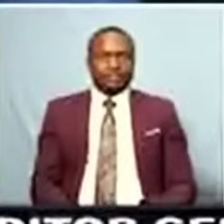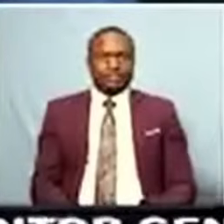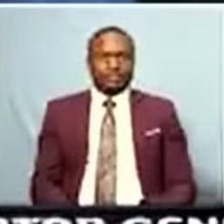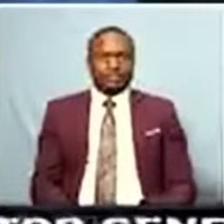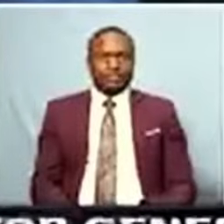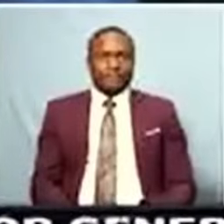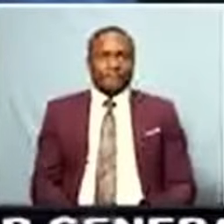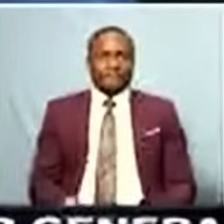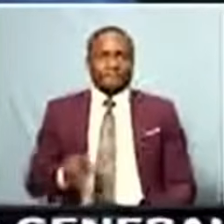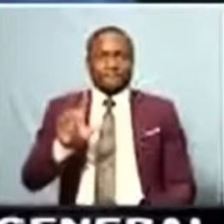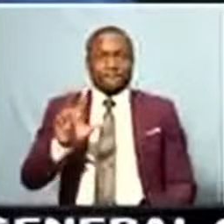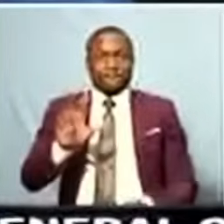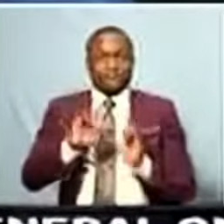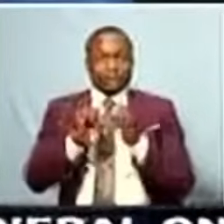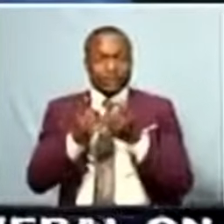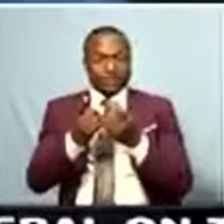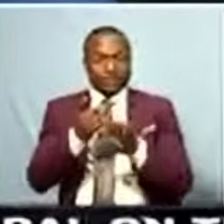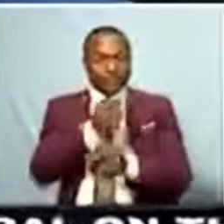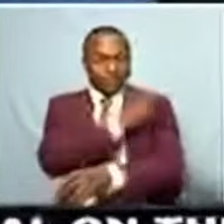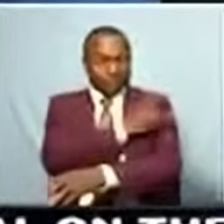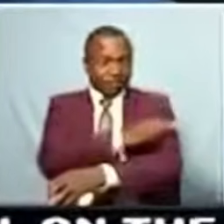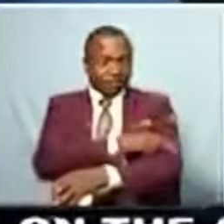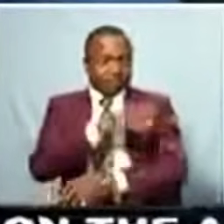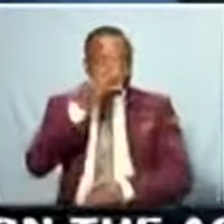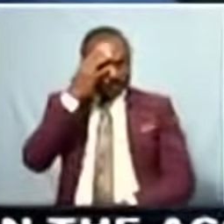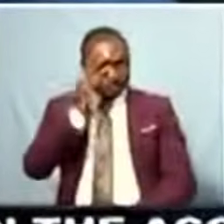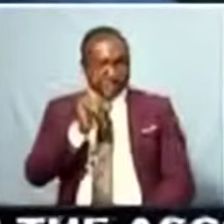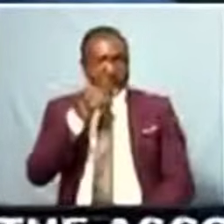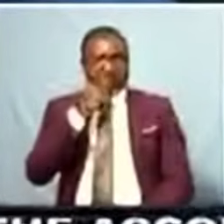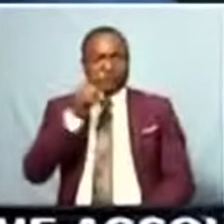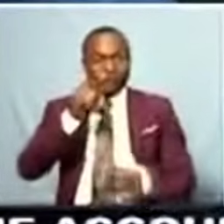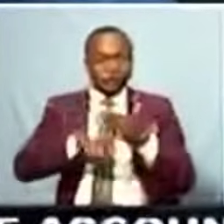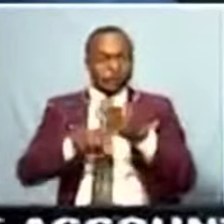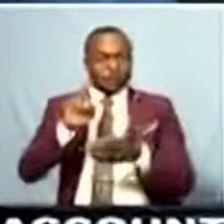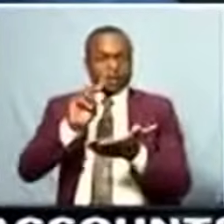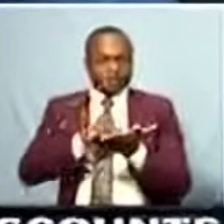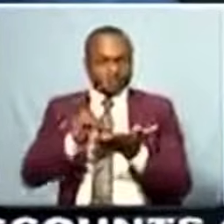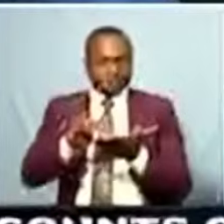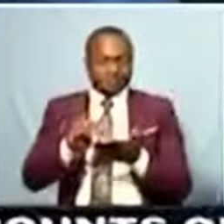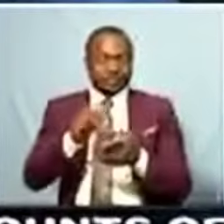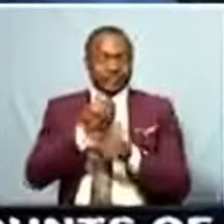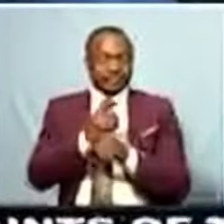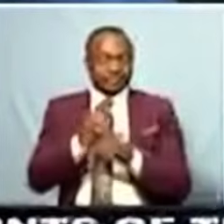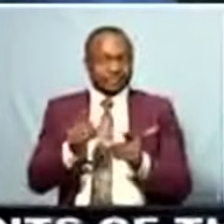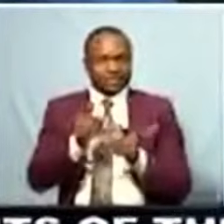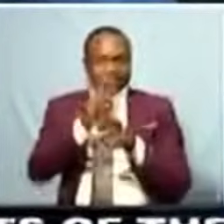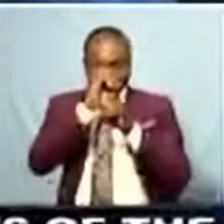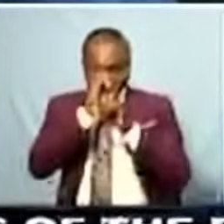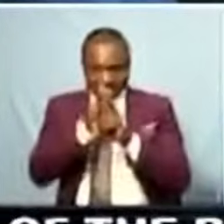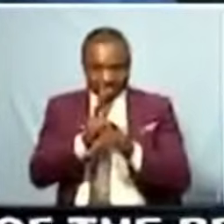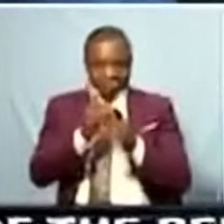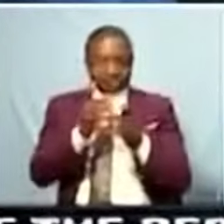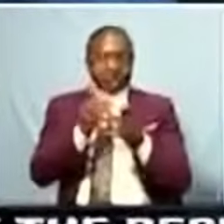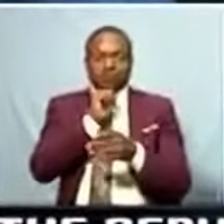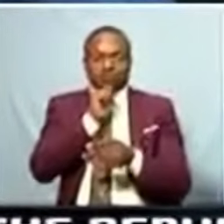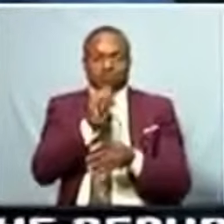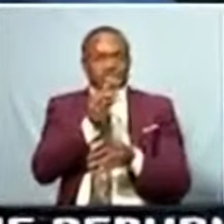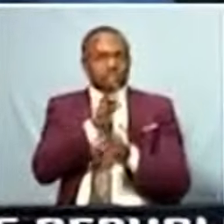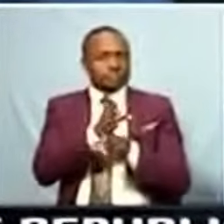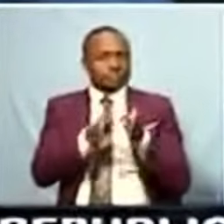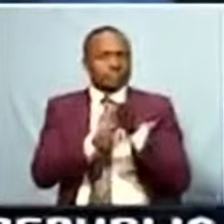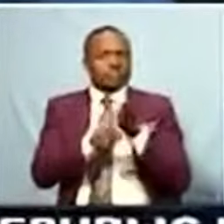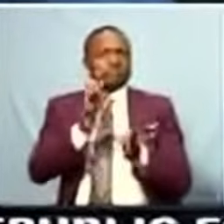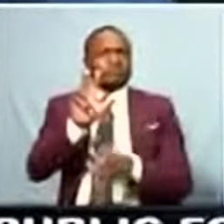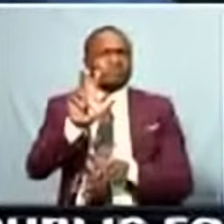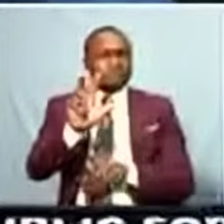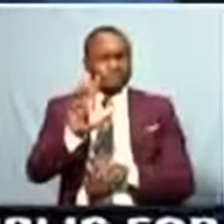hospitals. Because I don't understand why you're saying they cost 1 million. Just the decision to say I want to build